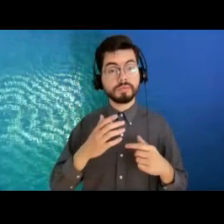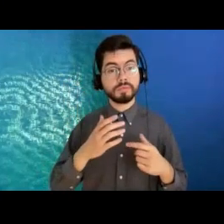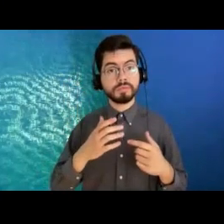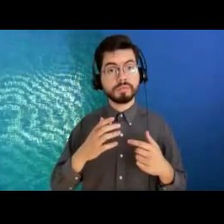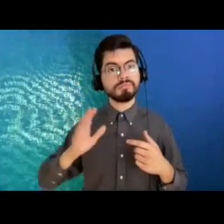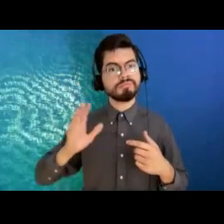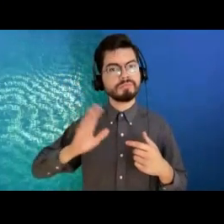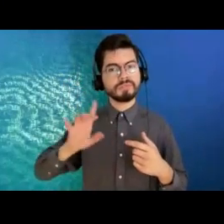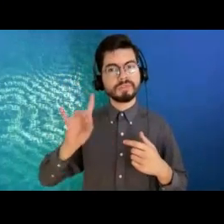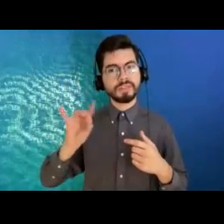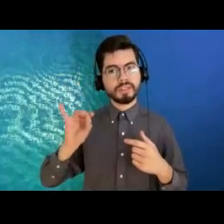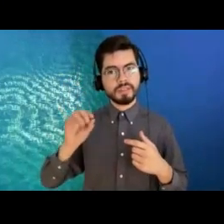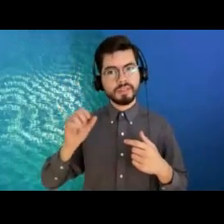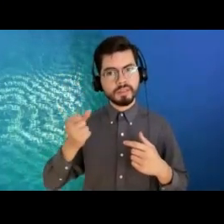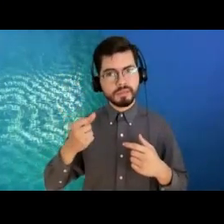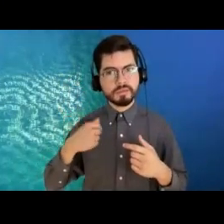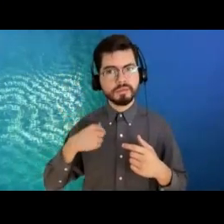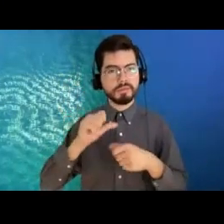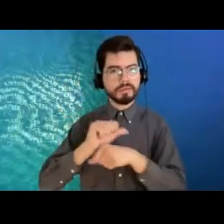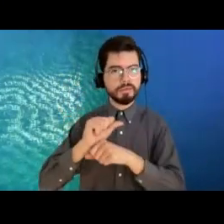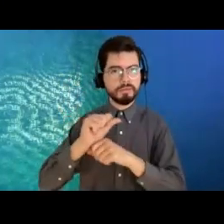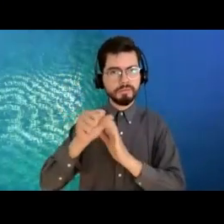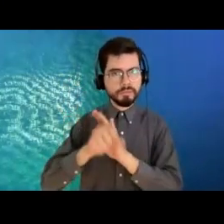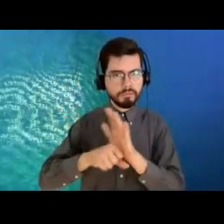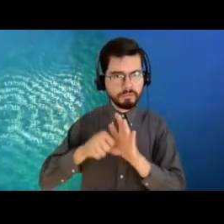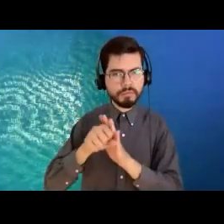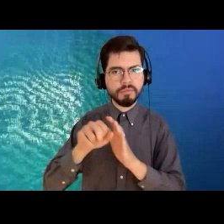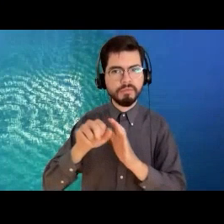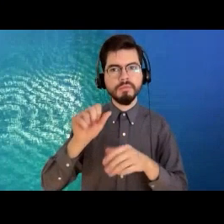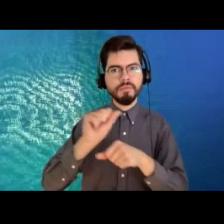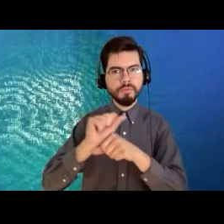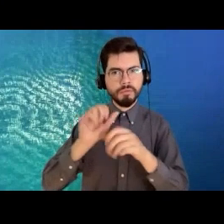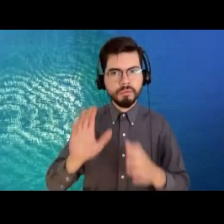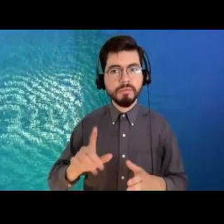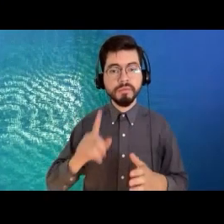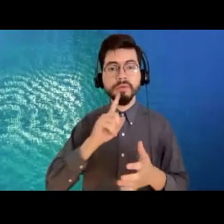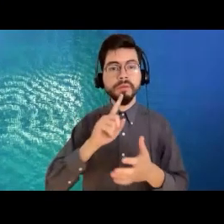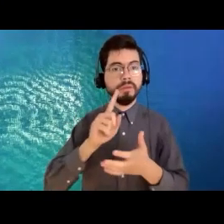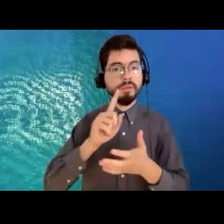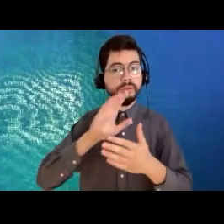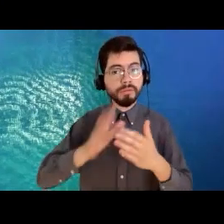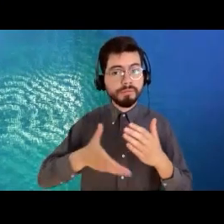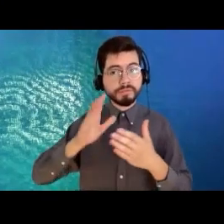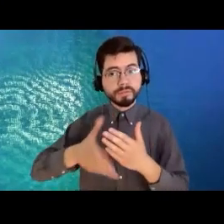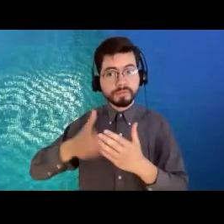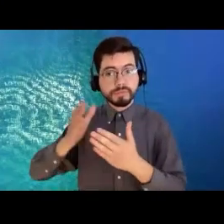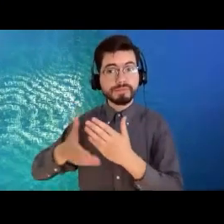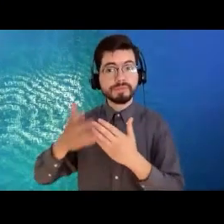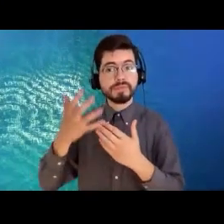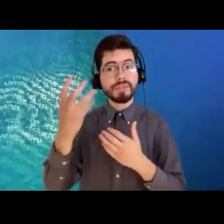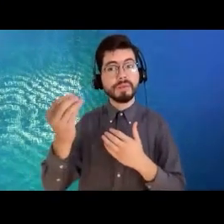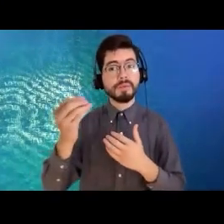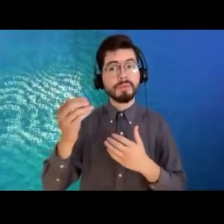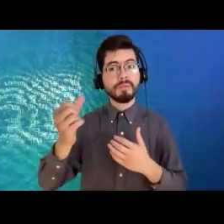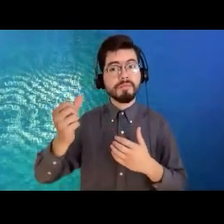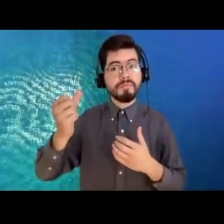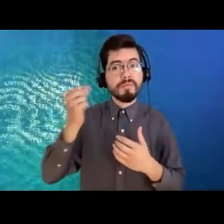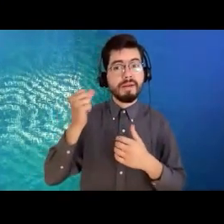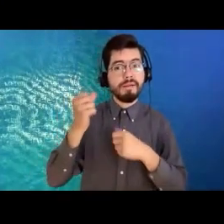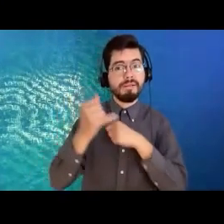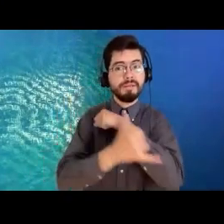when I was a seasonal, and what do you do as a seasonal employee is like every weekend you're out on the backcountry trails. I mean, that's what I did. And so